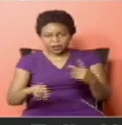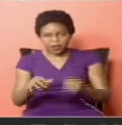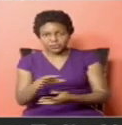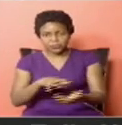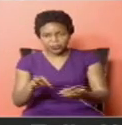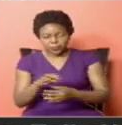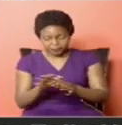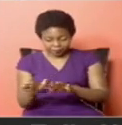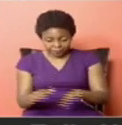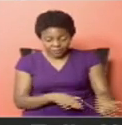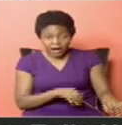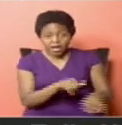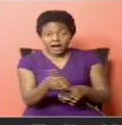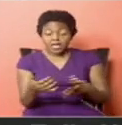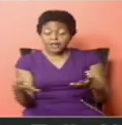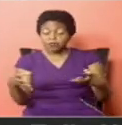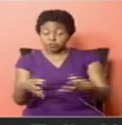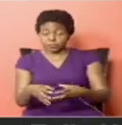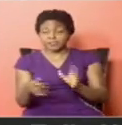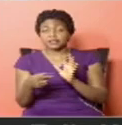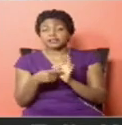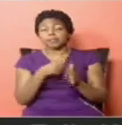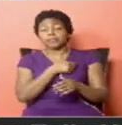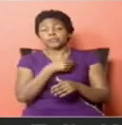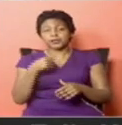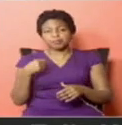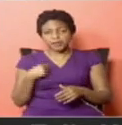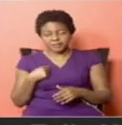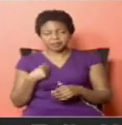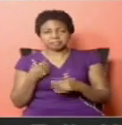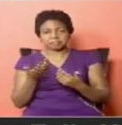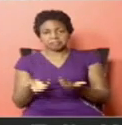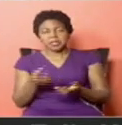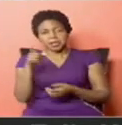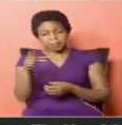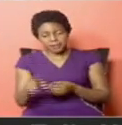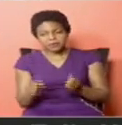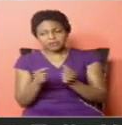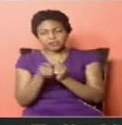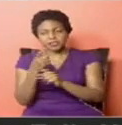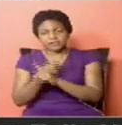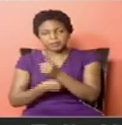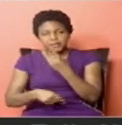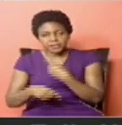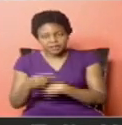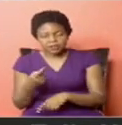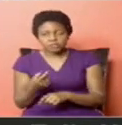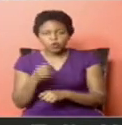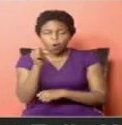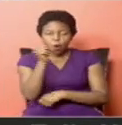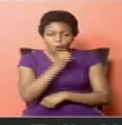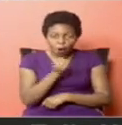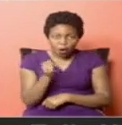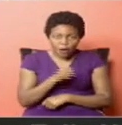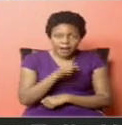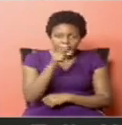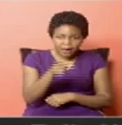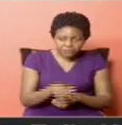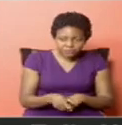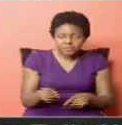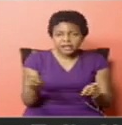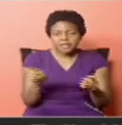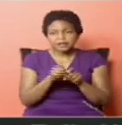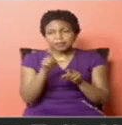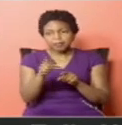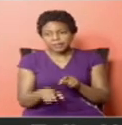groups like women, persons with disabilities, older persons, and persons living